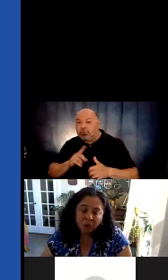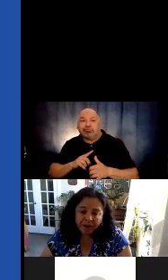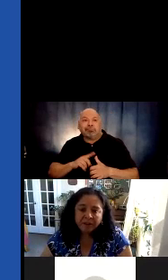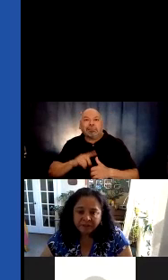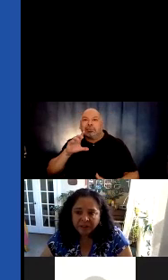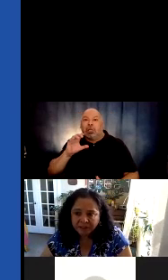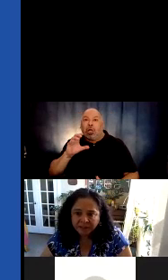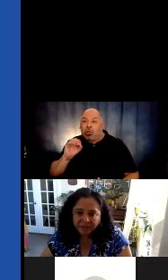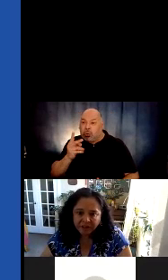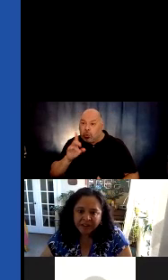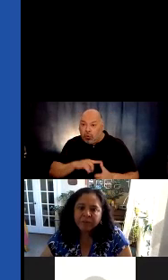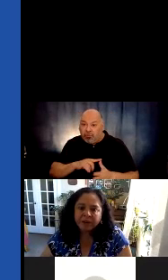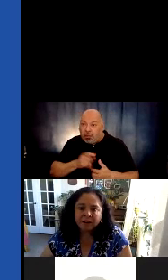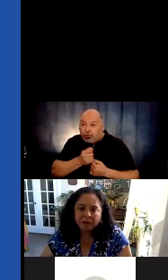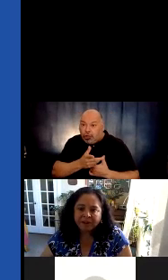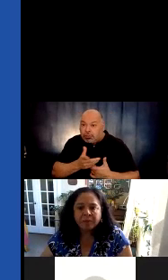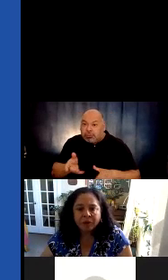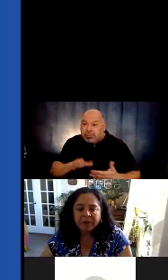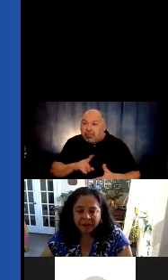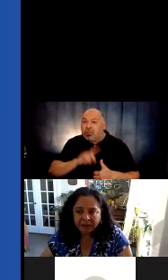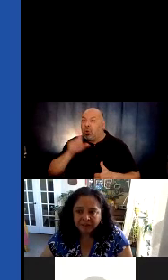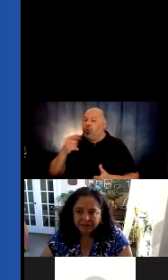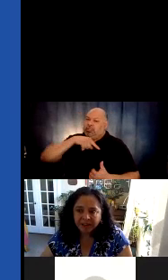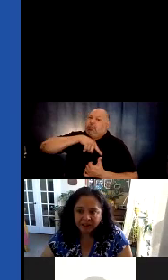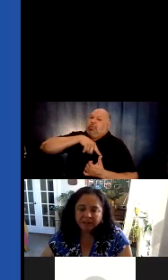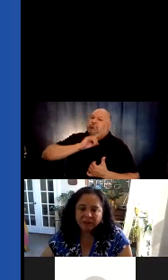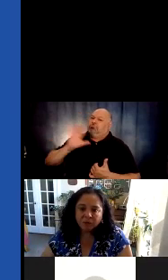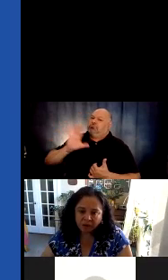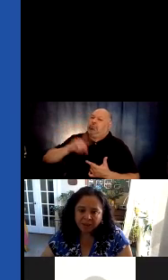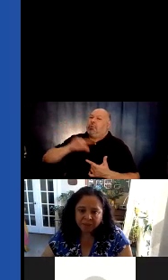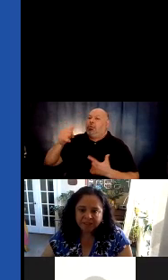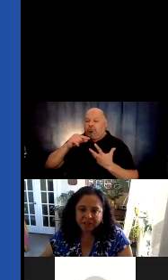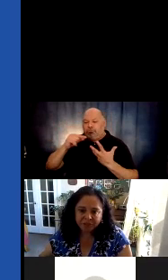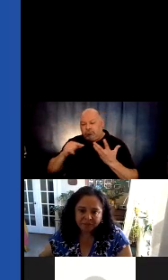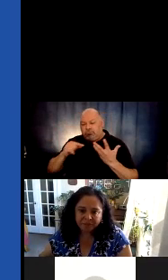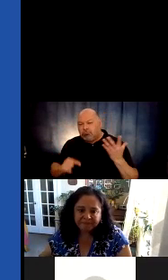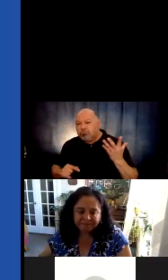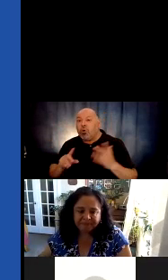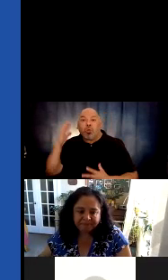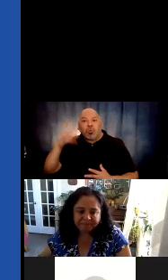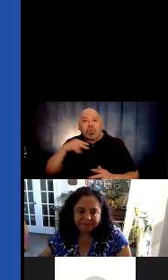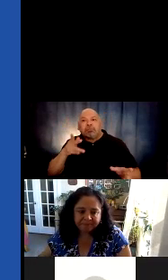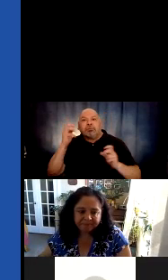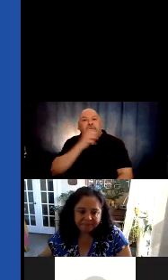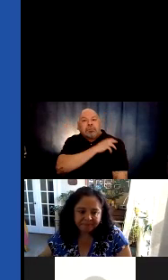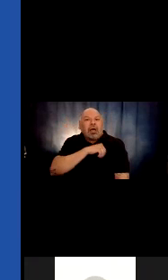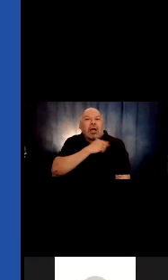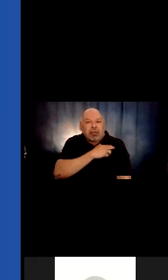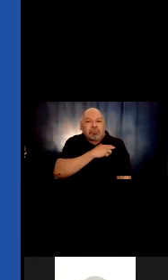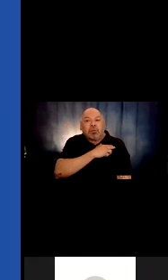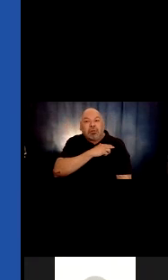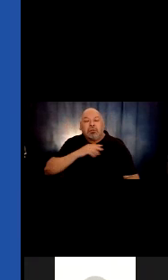is one of the causes of their death, but not always the primary cause of death or hospitalization. Okay, thank